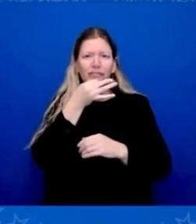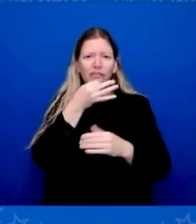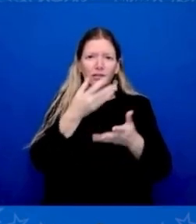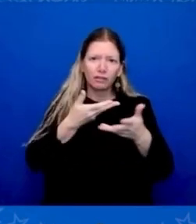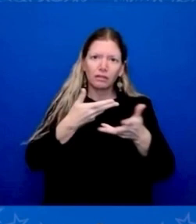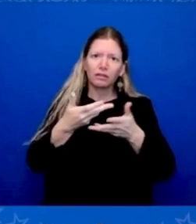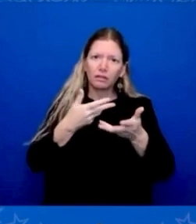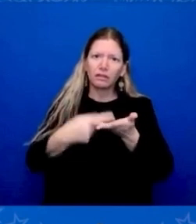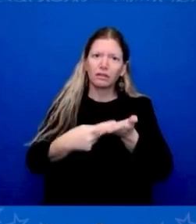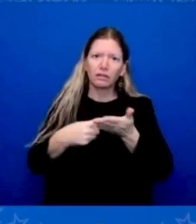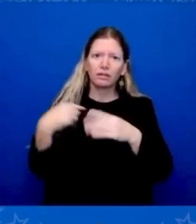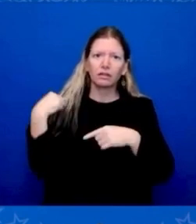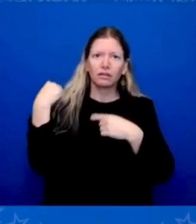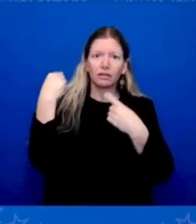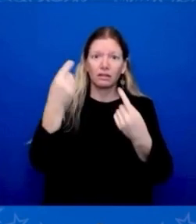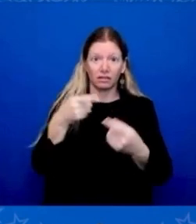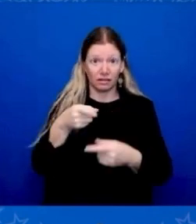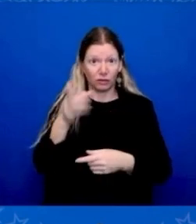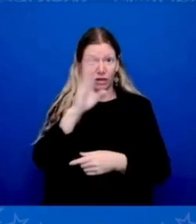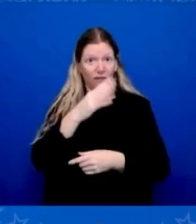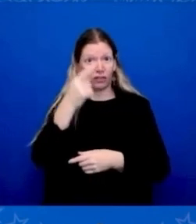Not a joke. Did you ever think that? Not a